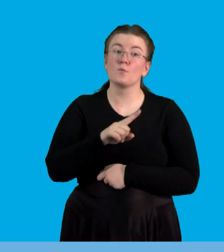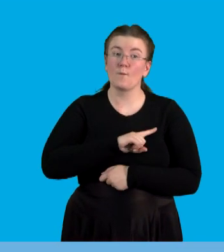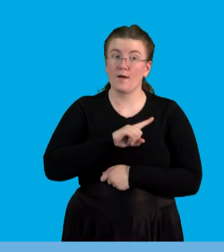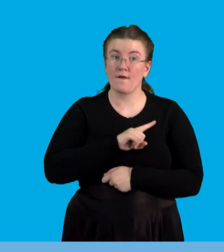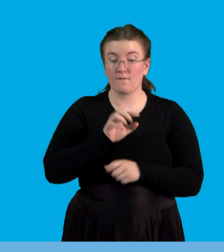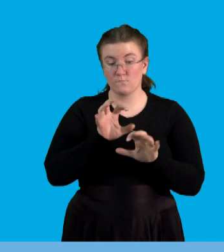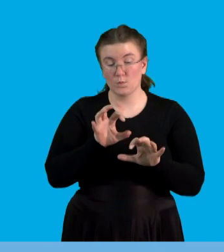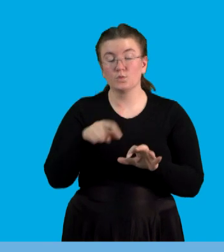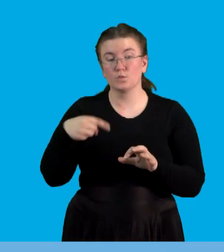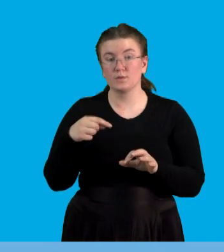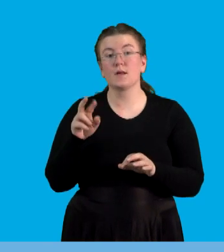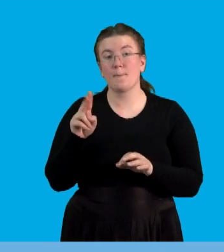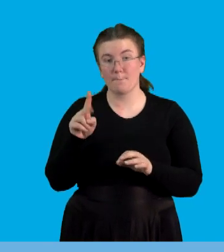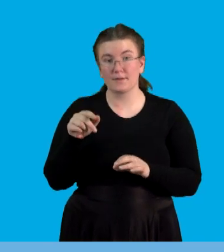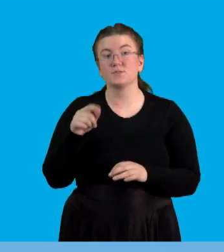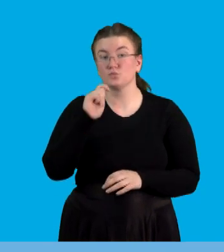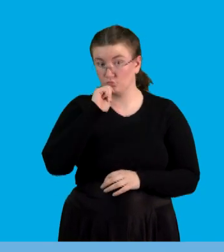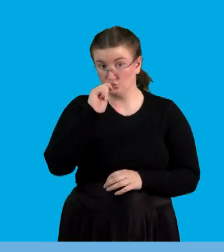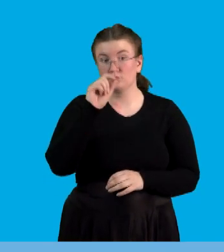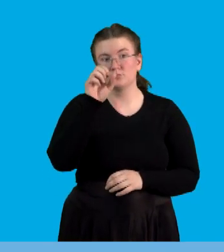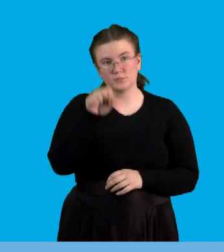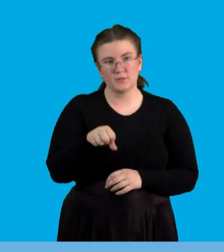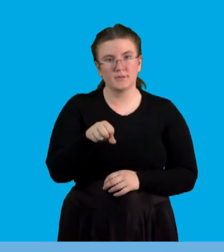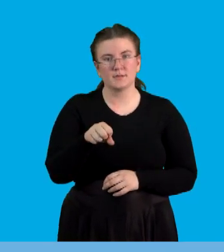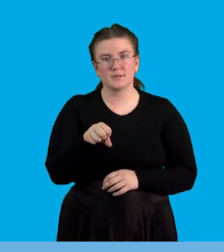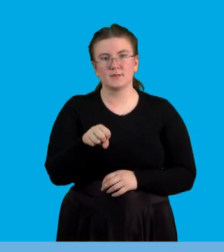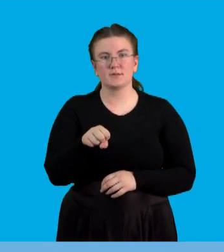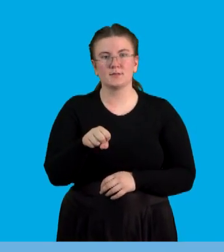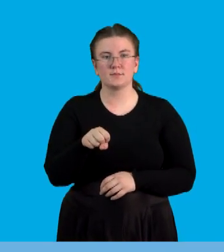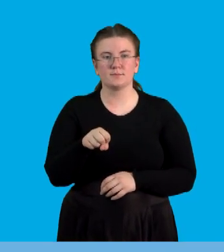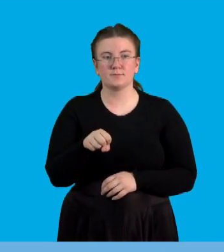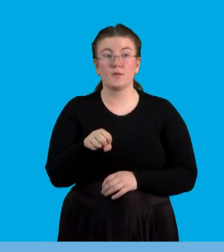false, because forces always act in pairs, that is true.